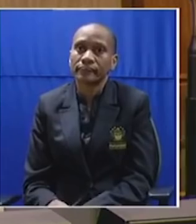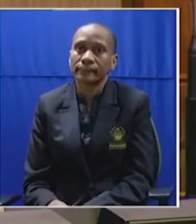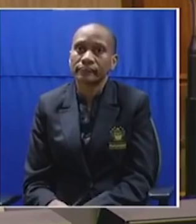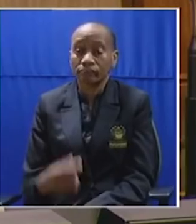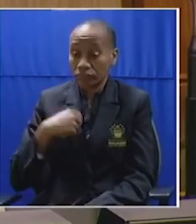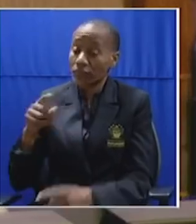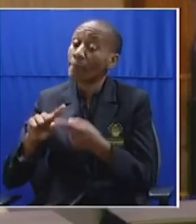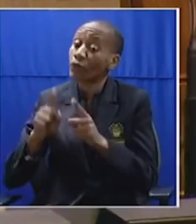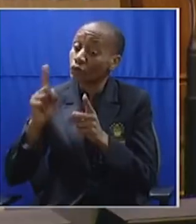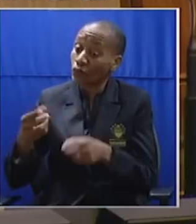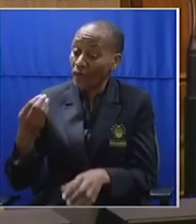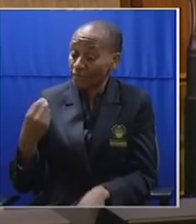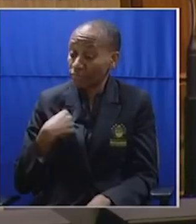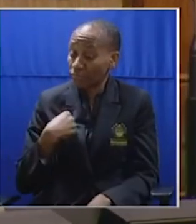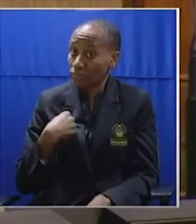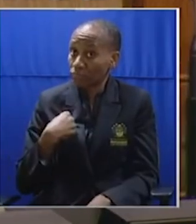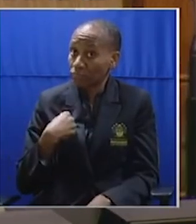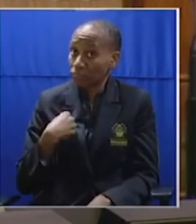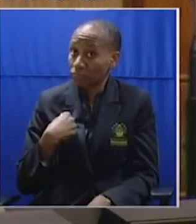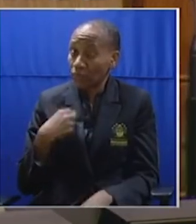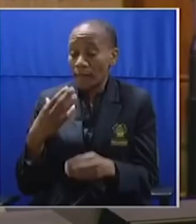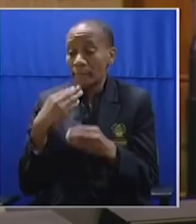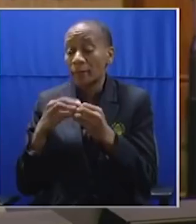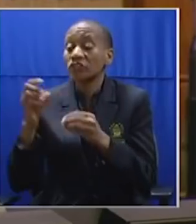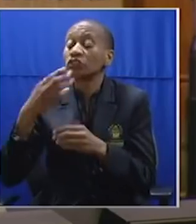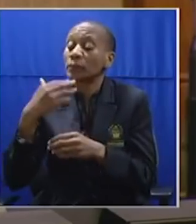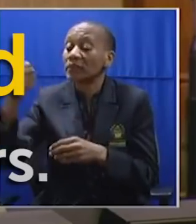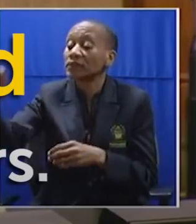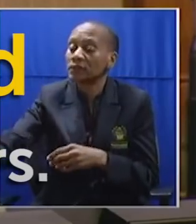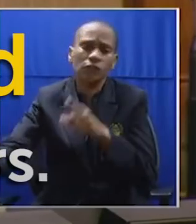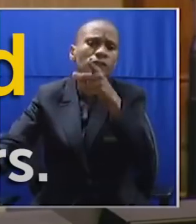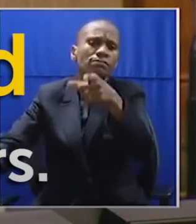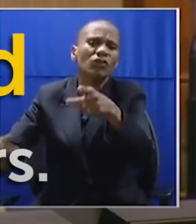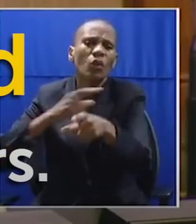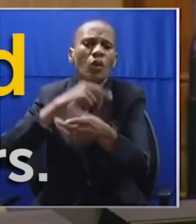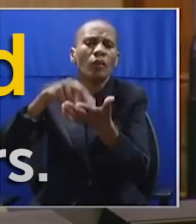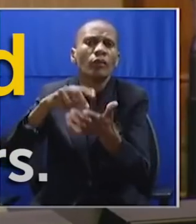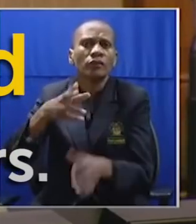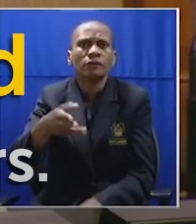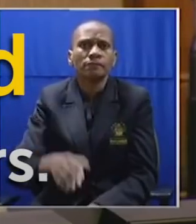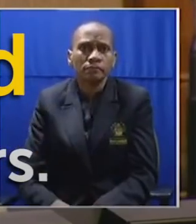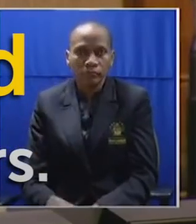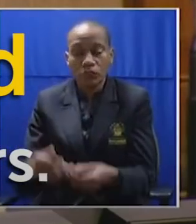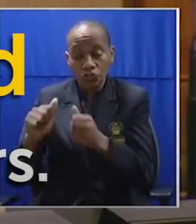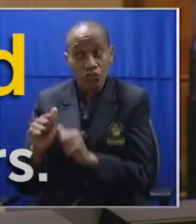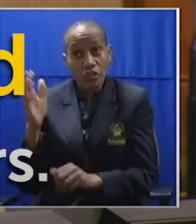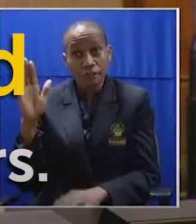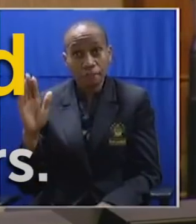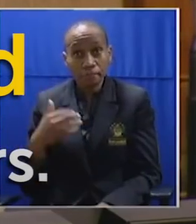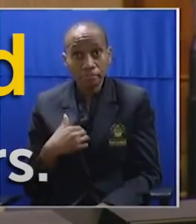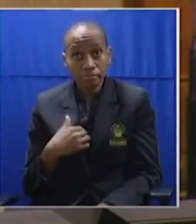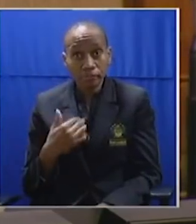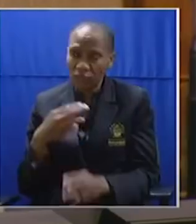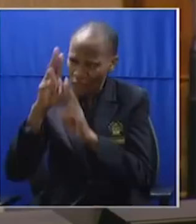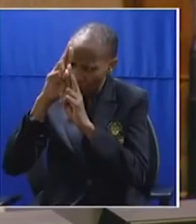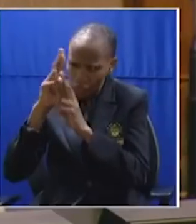I have a point of order. Honorable Shibambo, can you take your seat? What's your point of order? Honorable House Chair, I do